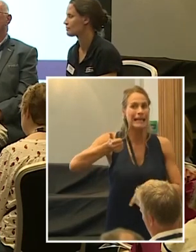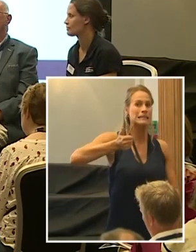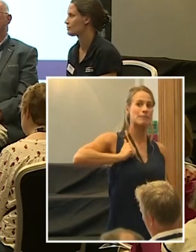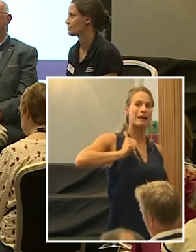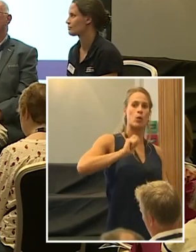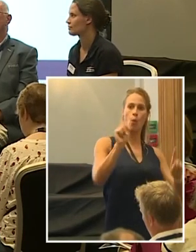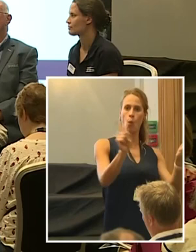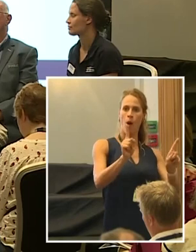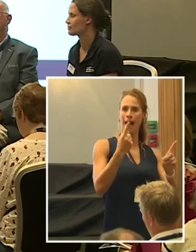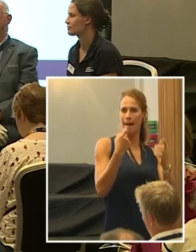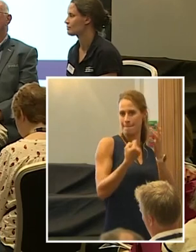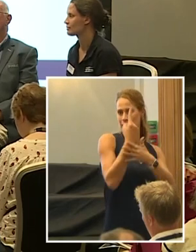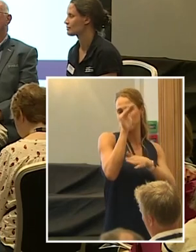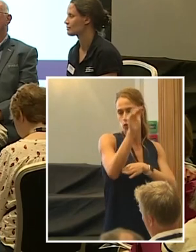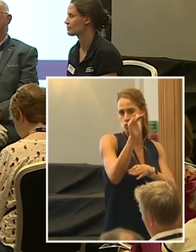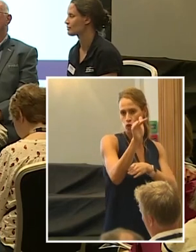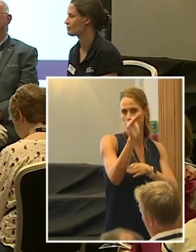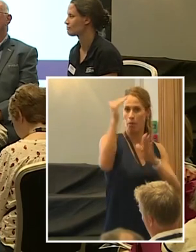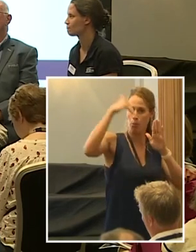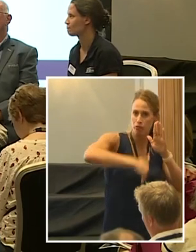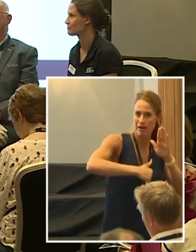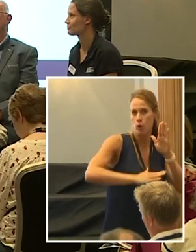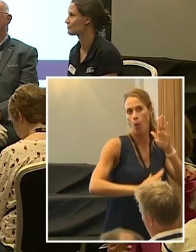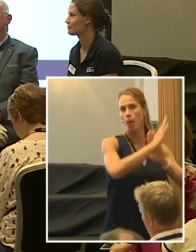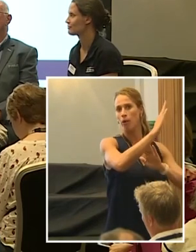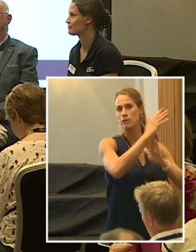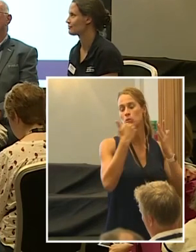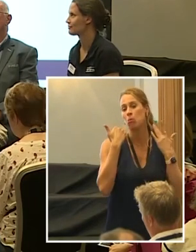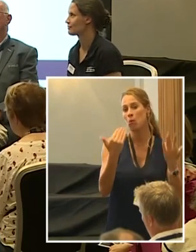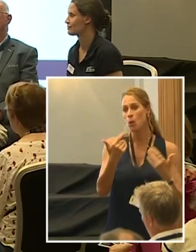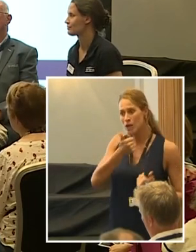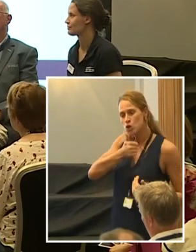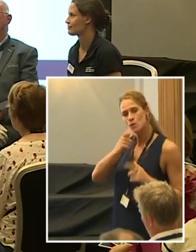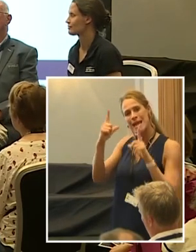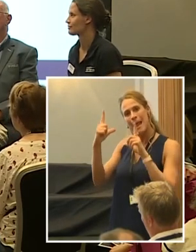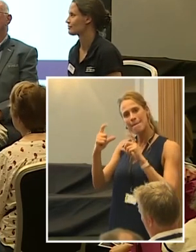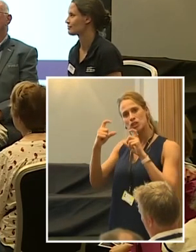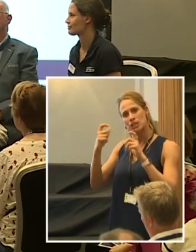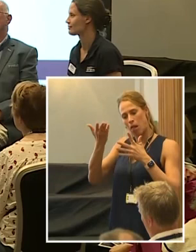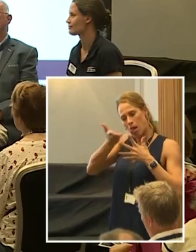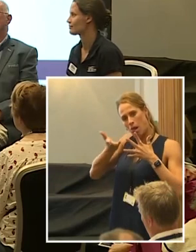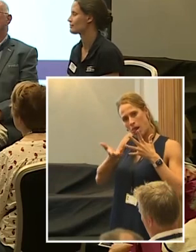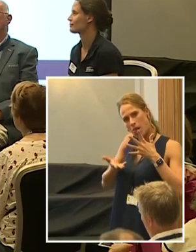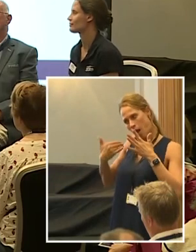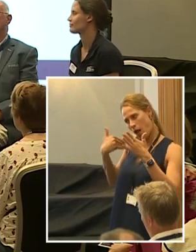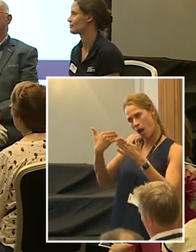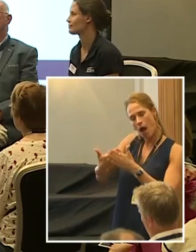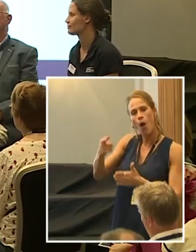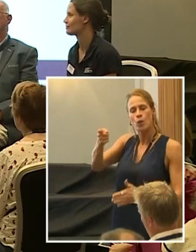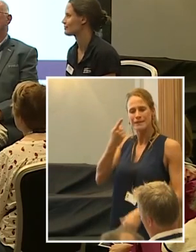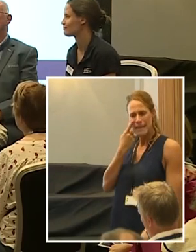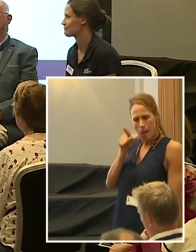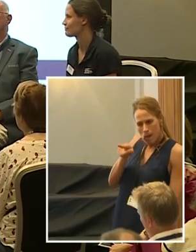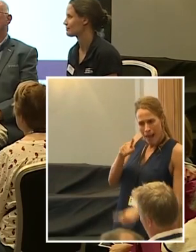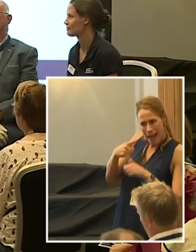signs of progression? So we can then use that at a new visit to say, oh, look, we've seen feature X, Y, and Z, and that tells us based on the information